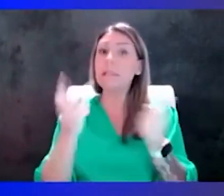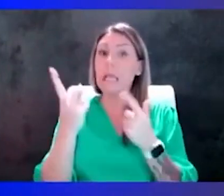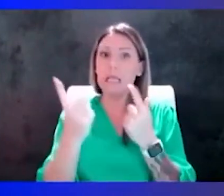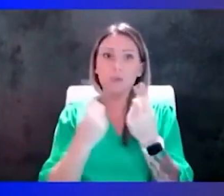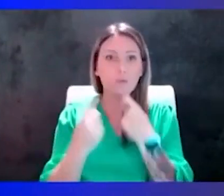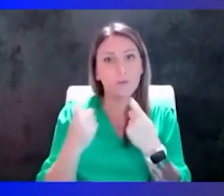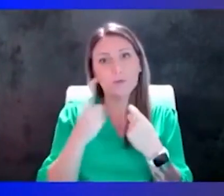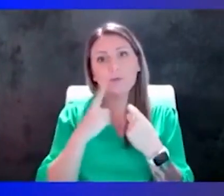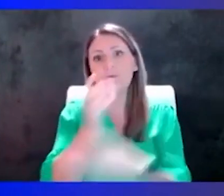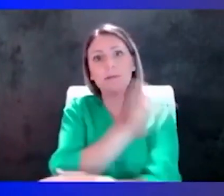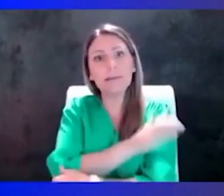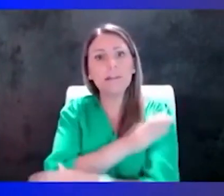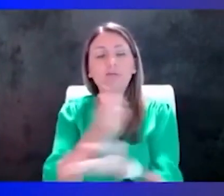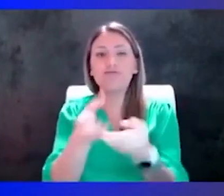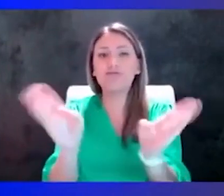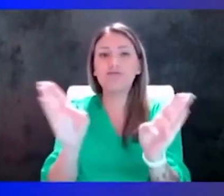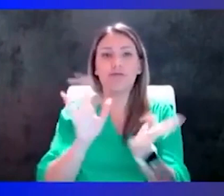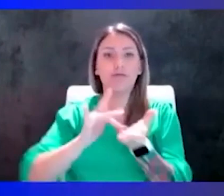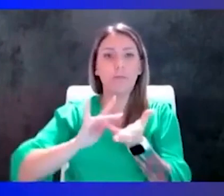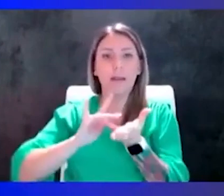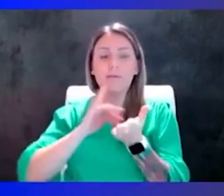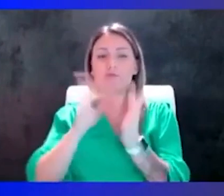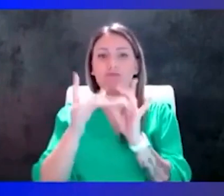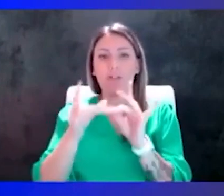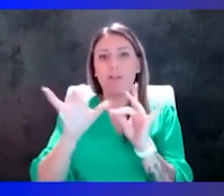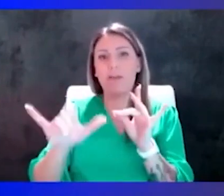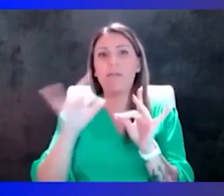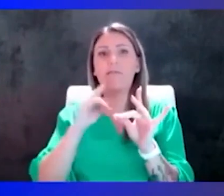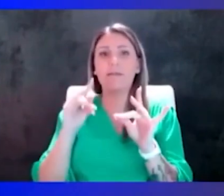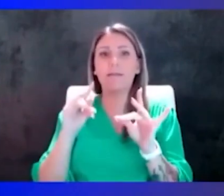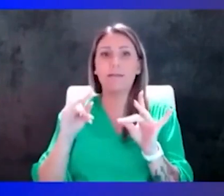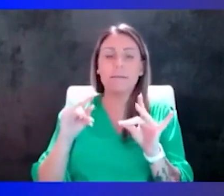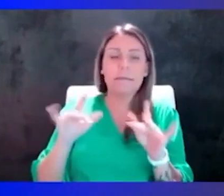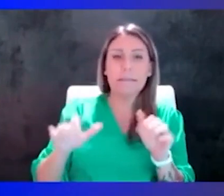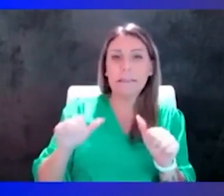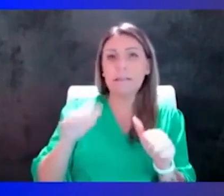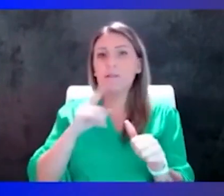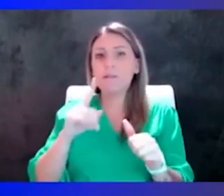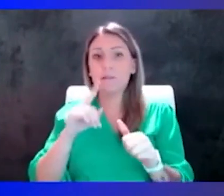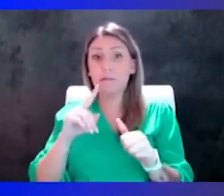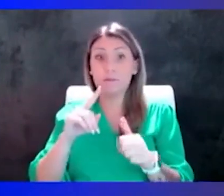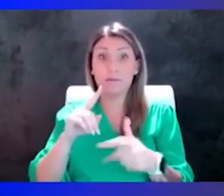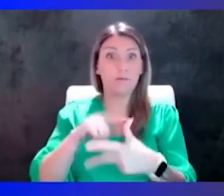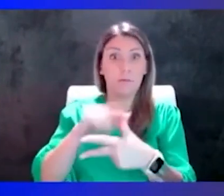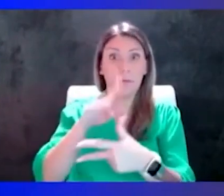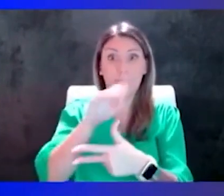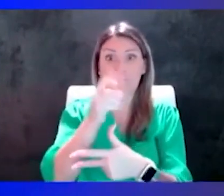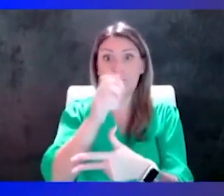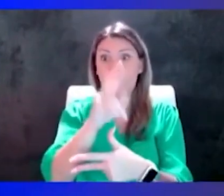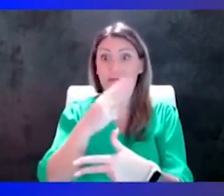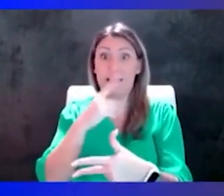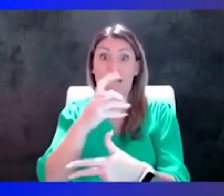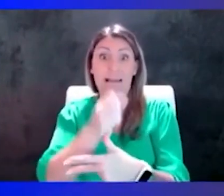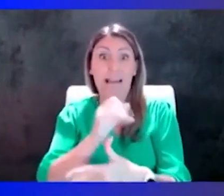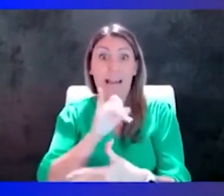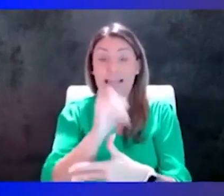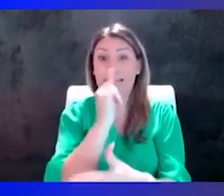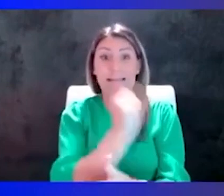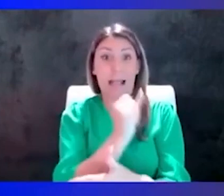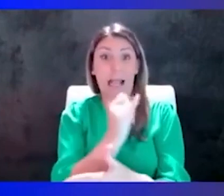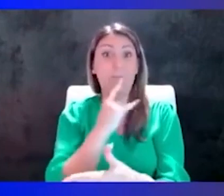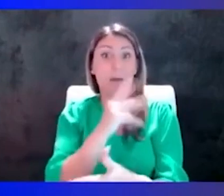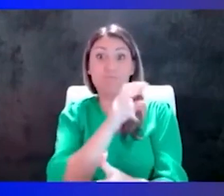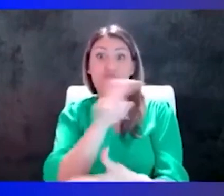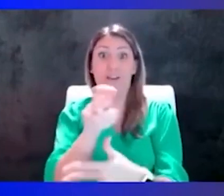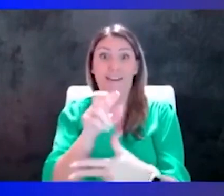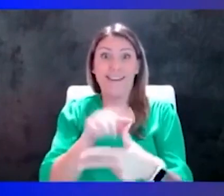general medicine clinic, about this. People are anxious to get that Moderna booster, and I get it. I got Moderna, so I'm in the same boat. Yeah, let's go. Ready. And so as